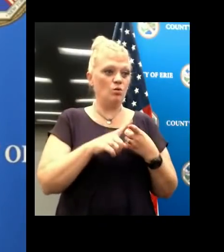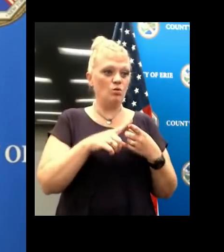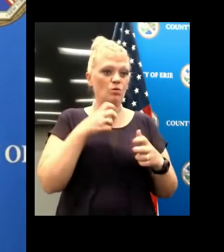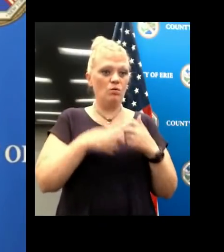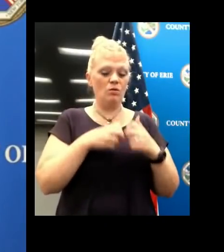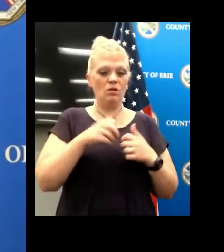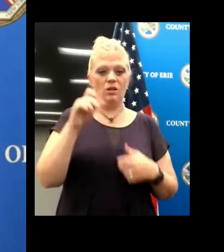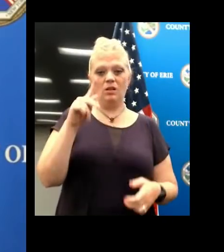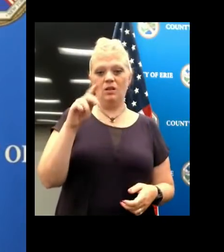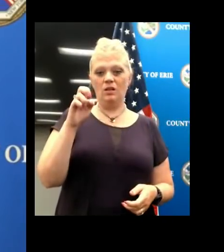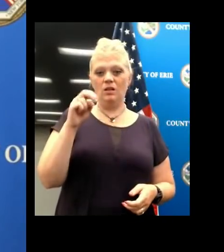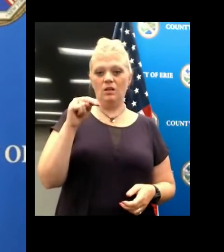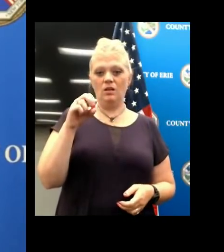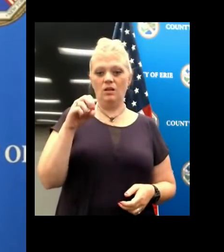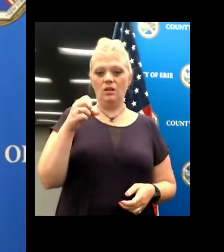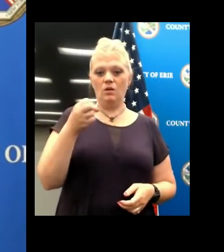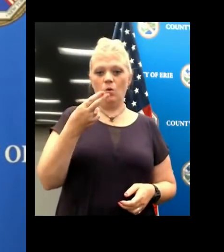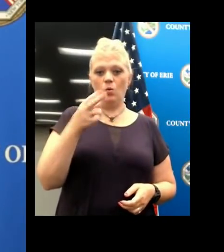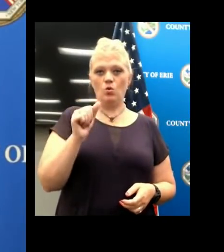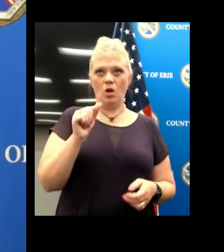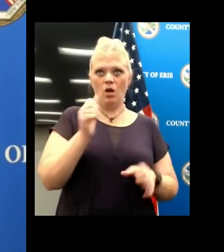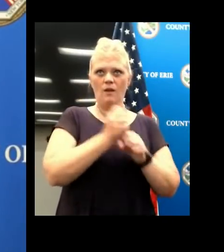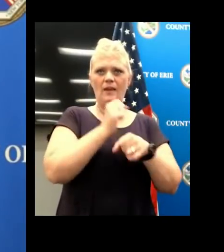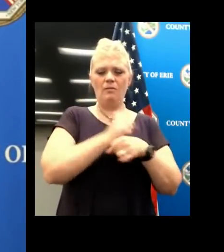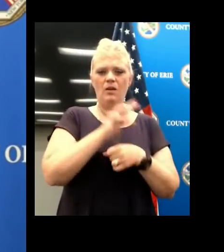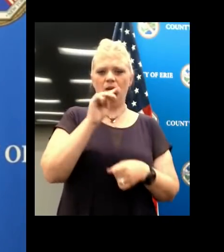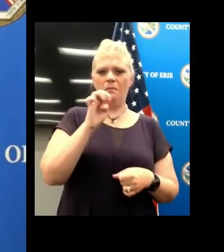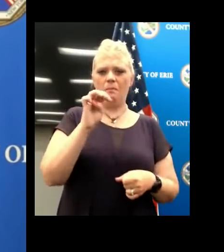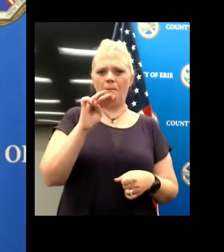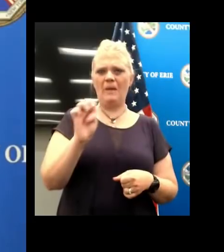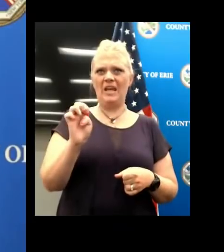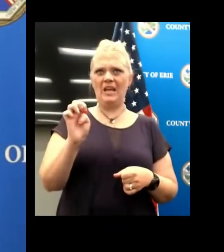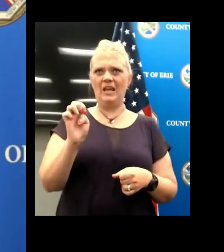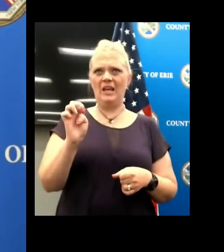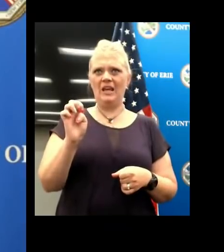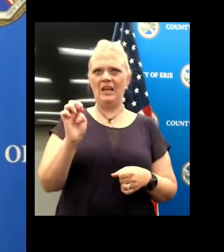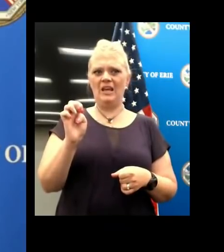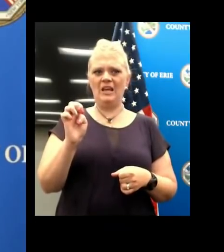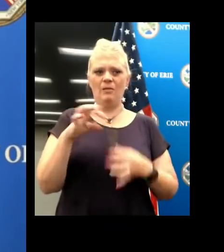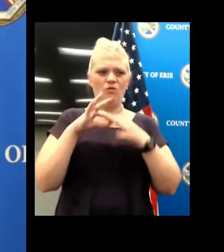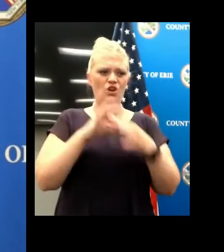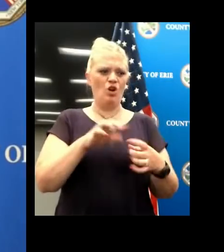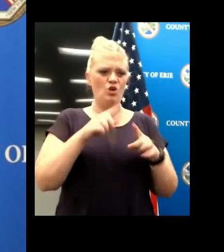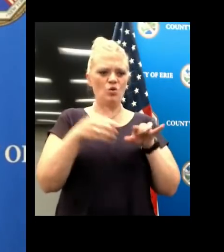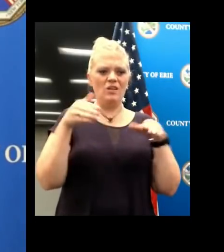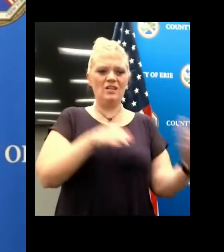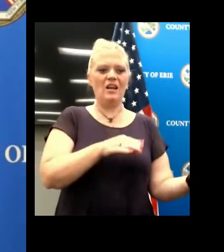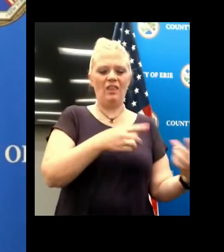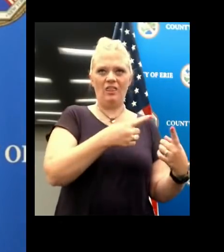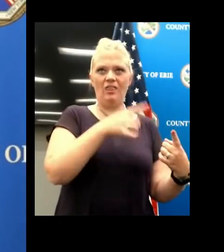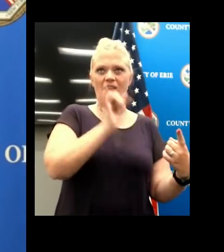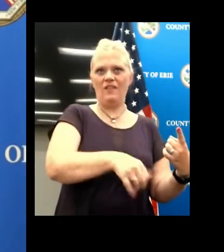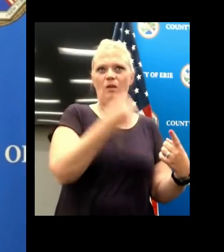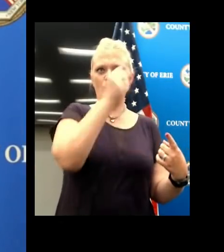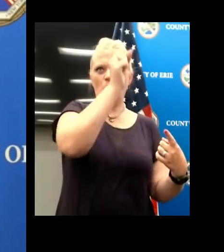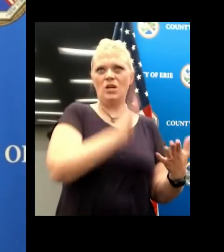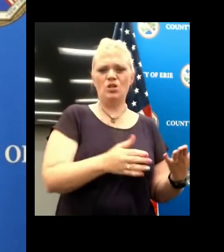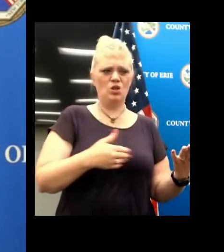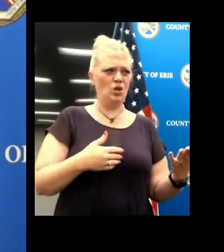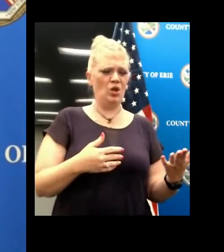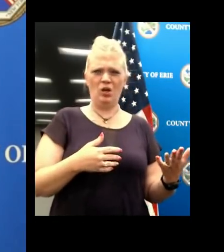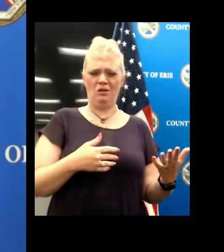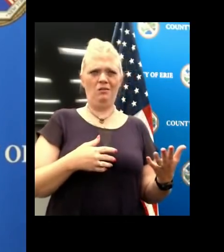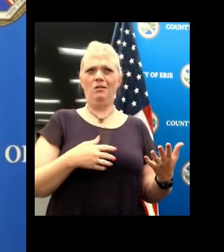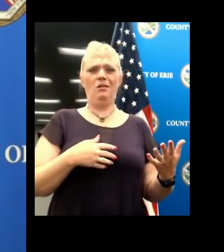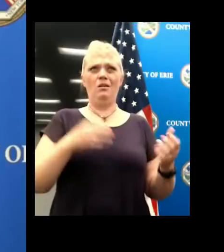in Kenosha, where they were making a meme with regards to the death of the protester. I would not have